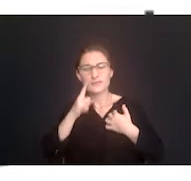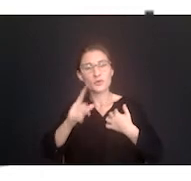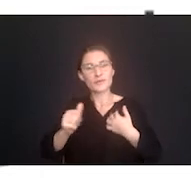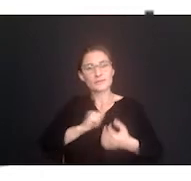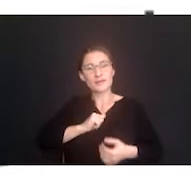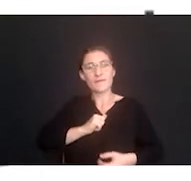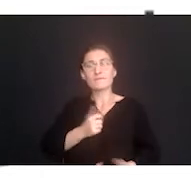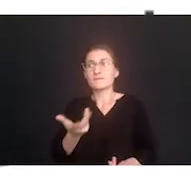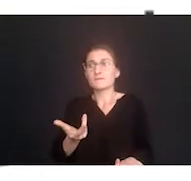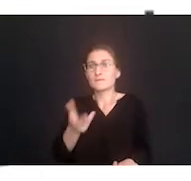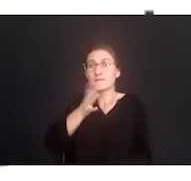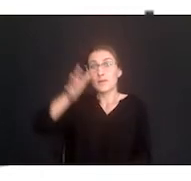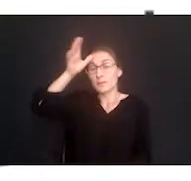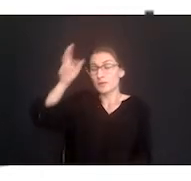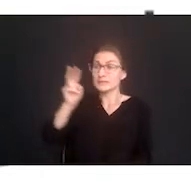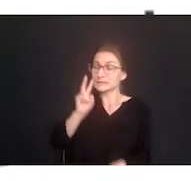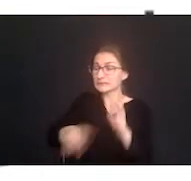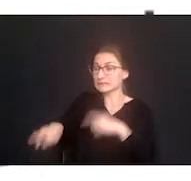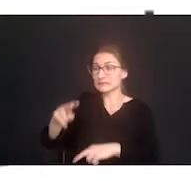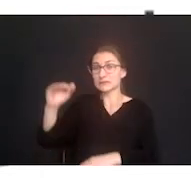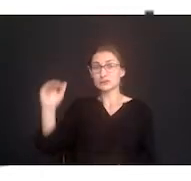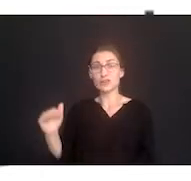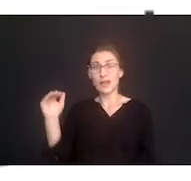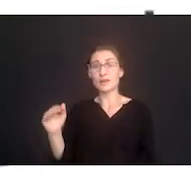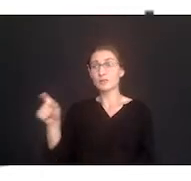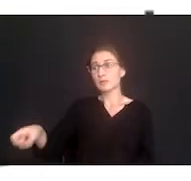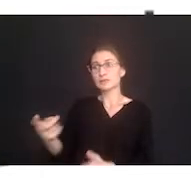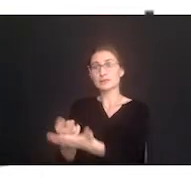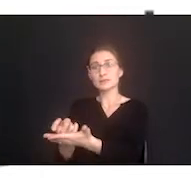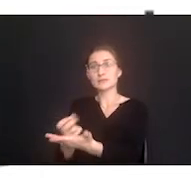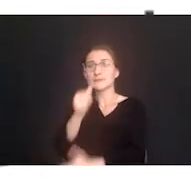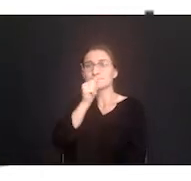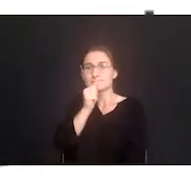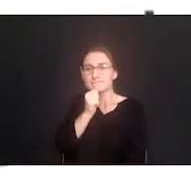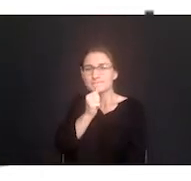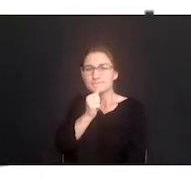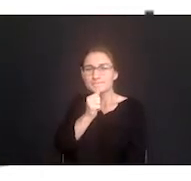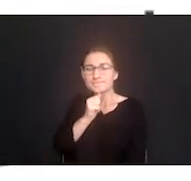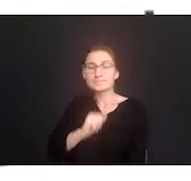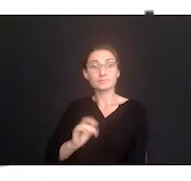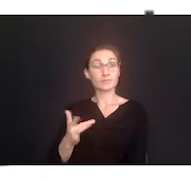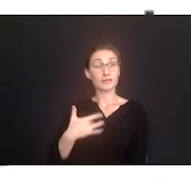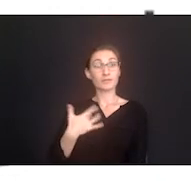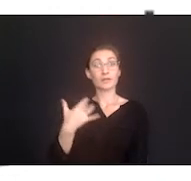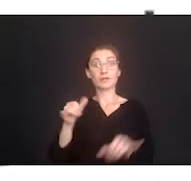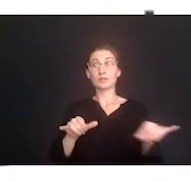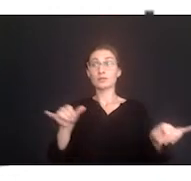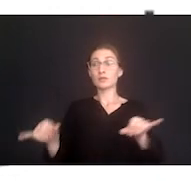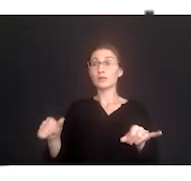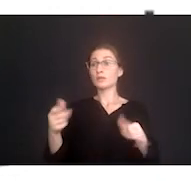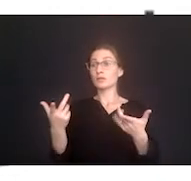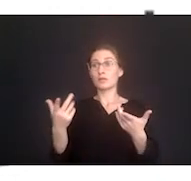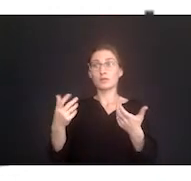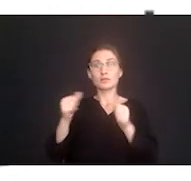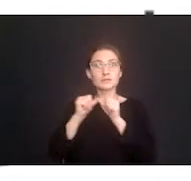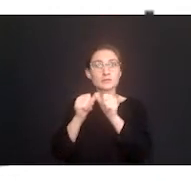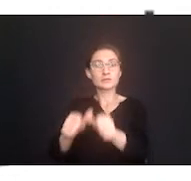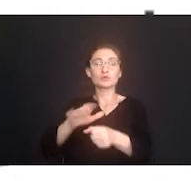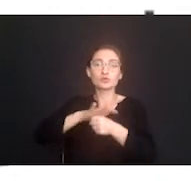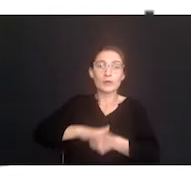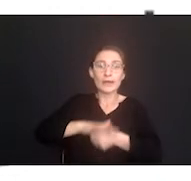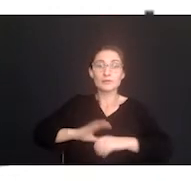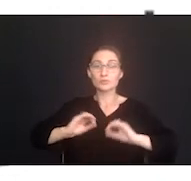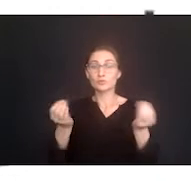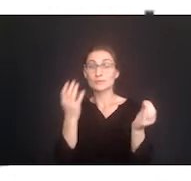for themselves, seeing their daughter having to deal with seizures. They feel as though they're in a constant state of stress